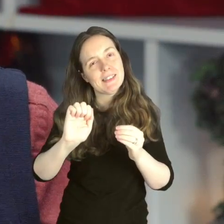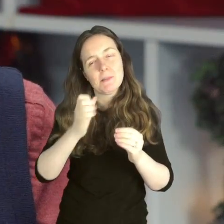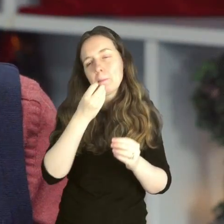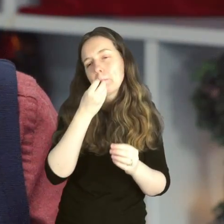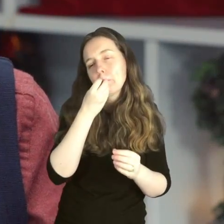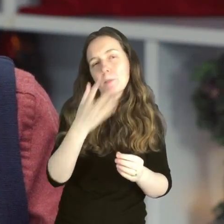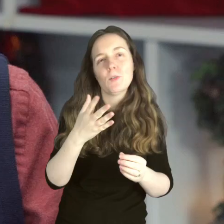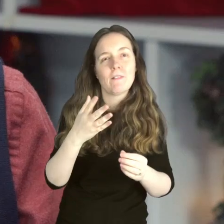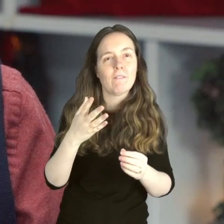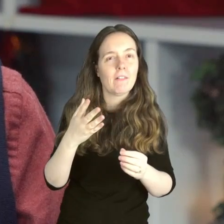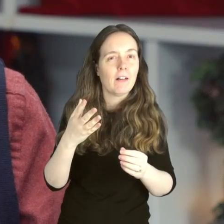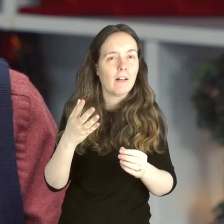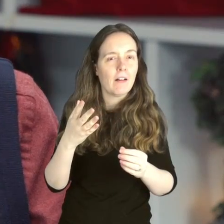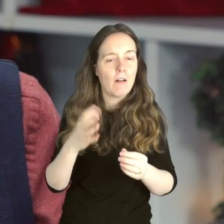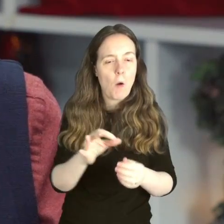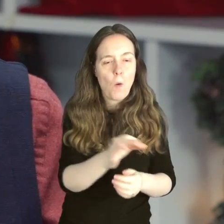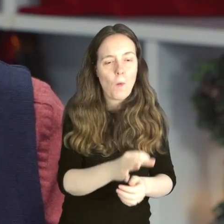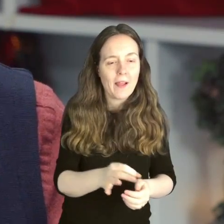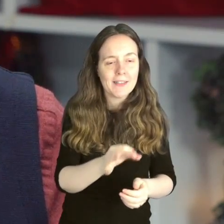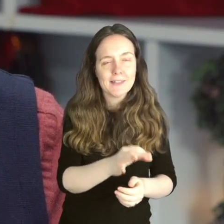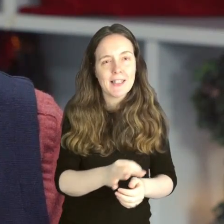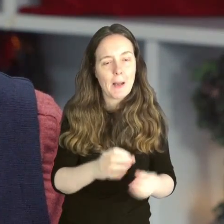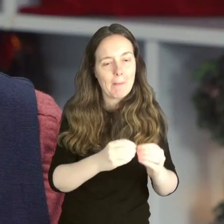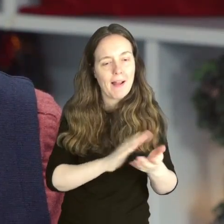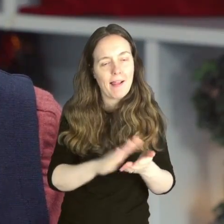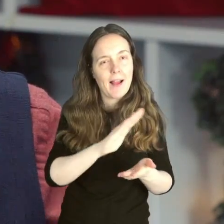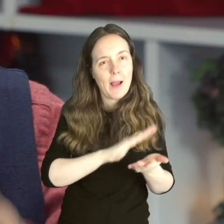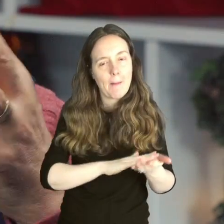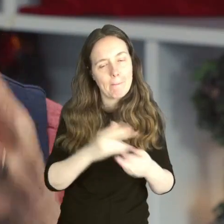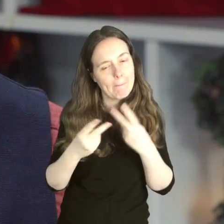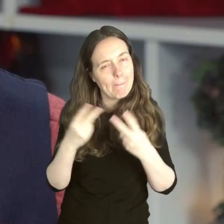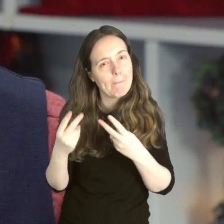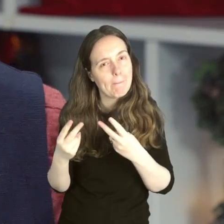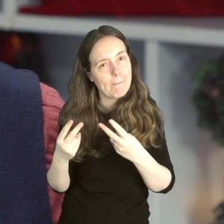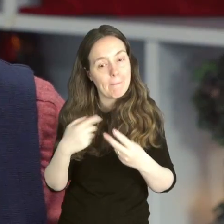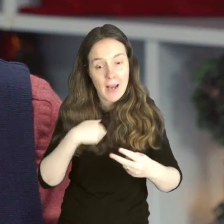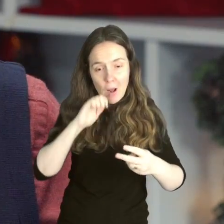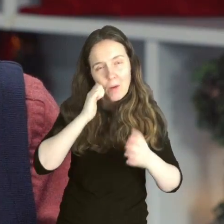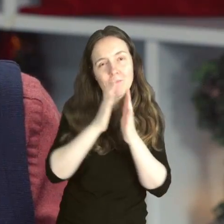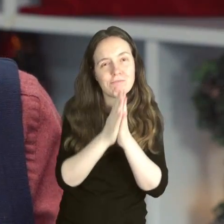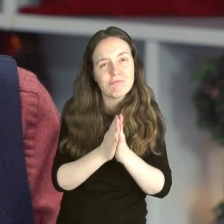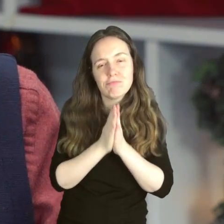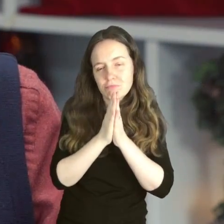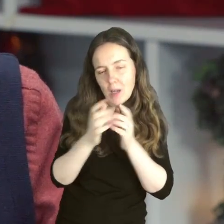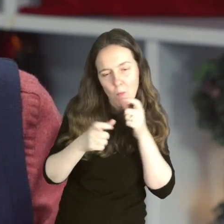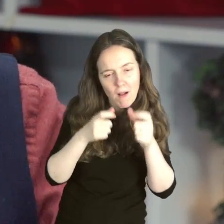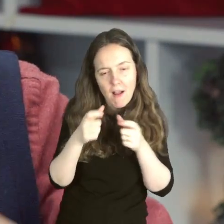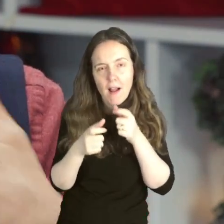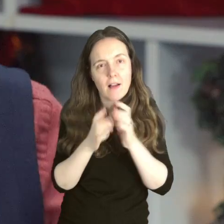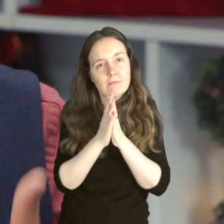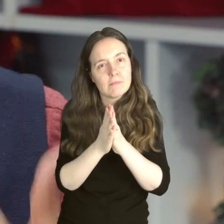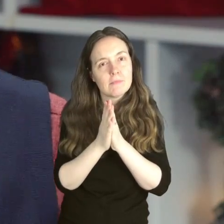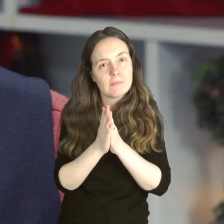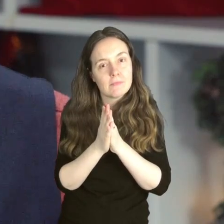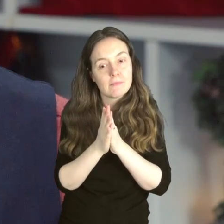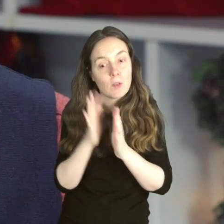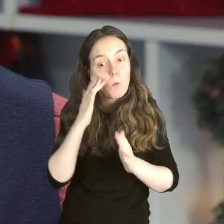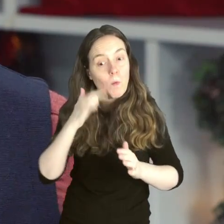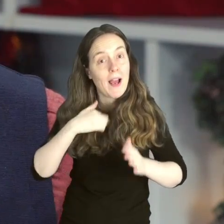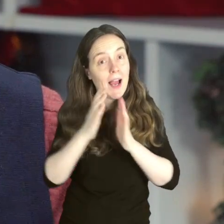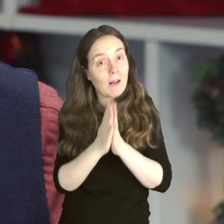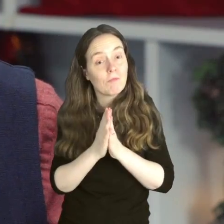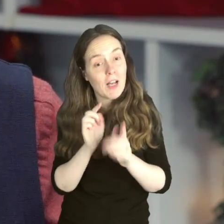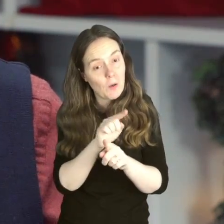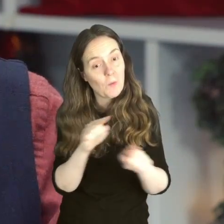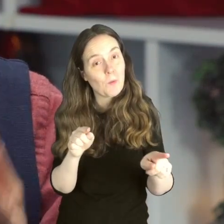beautiful, O Little Town of Bethlehem. And as I pray these words, why don't you pray those